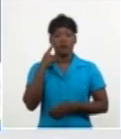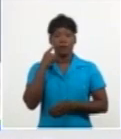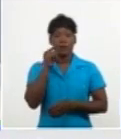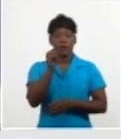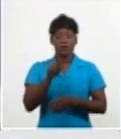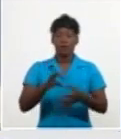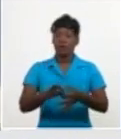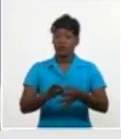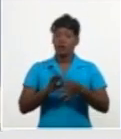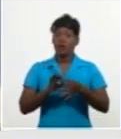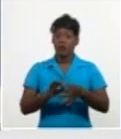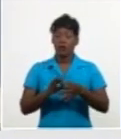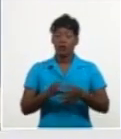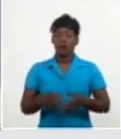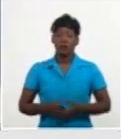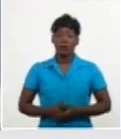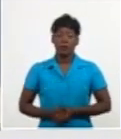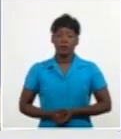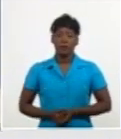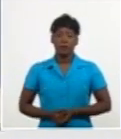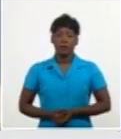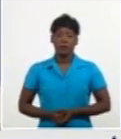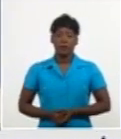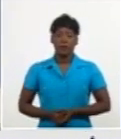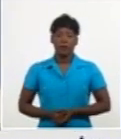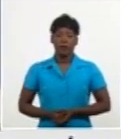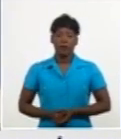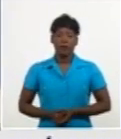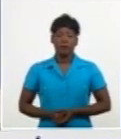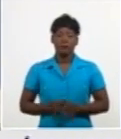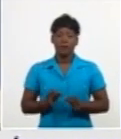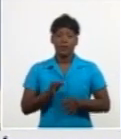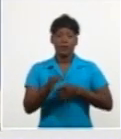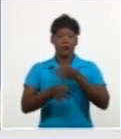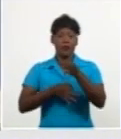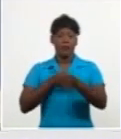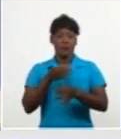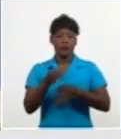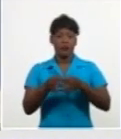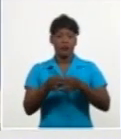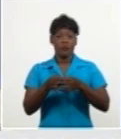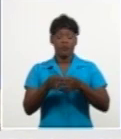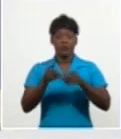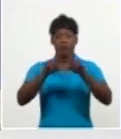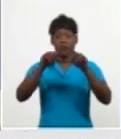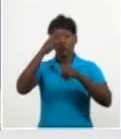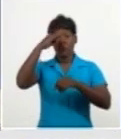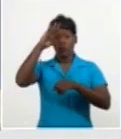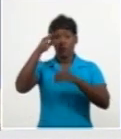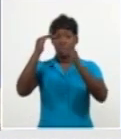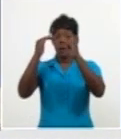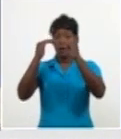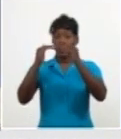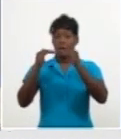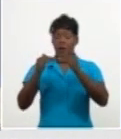As I said earlier, Cuba occupies the 18th place in the region in terms of